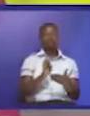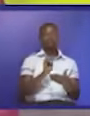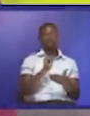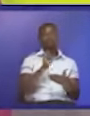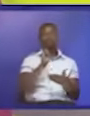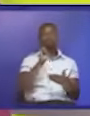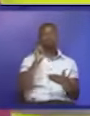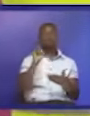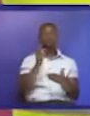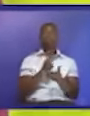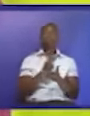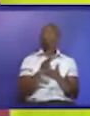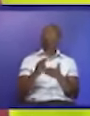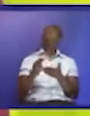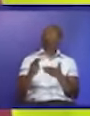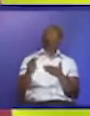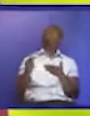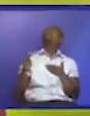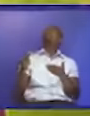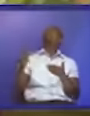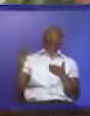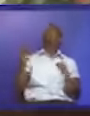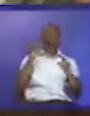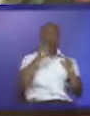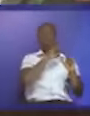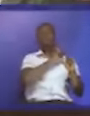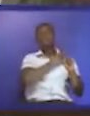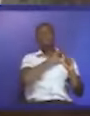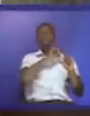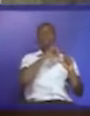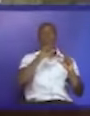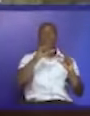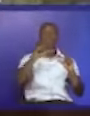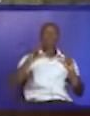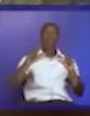Holy is the